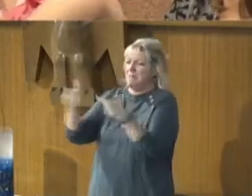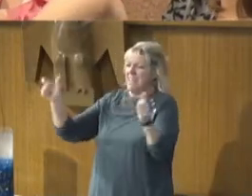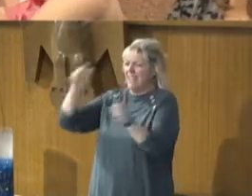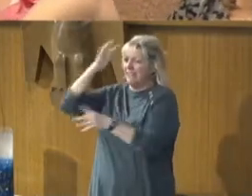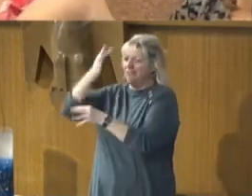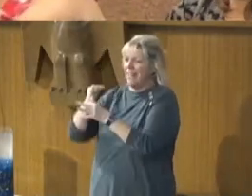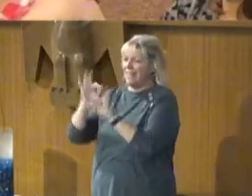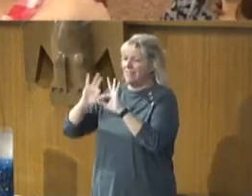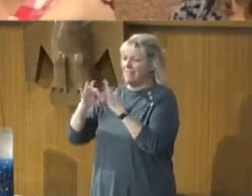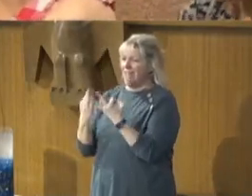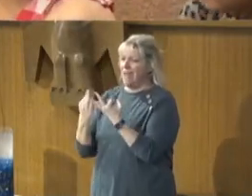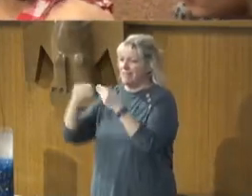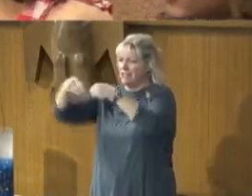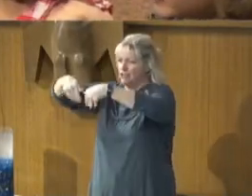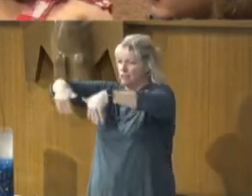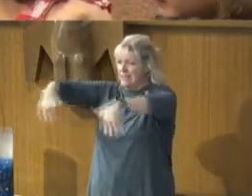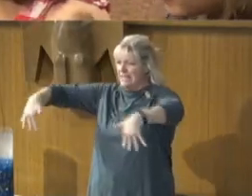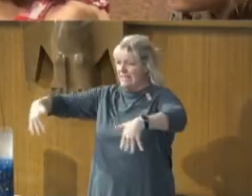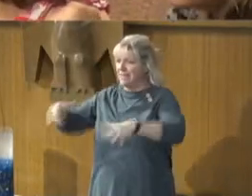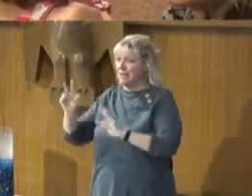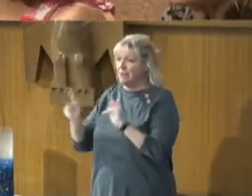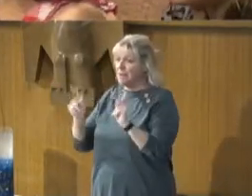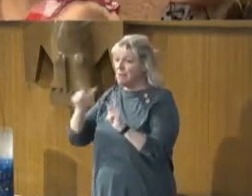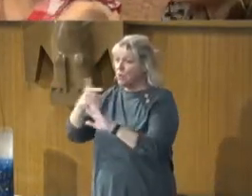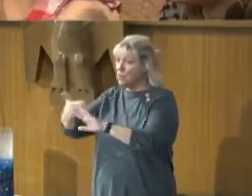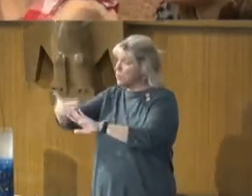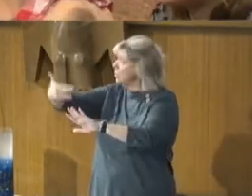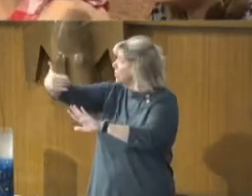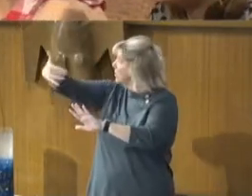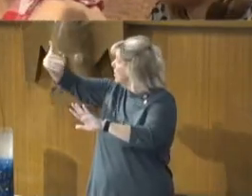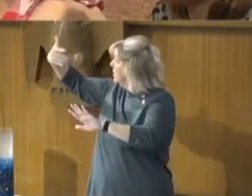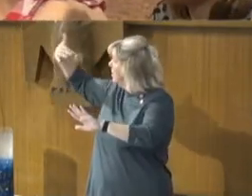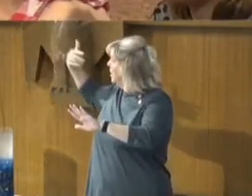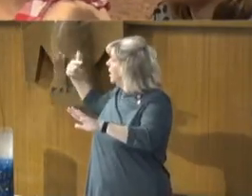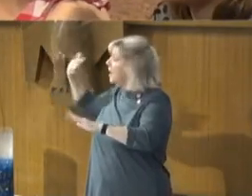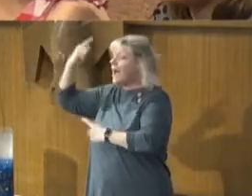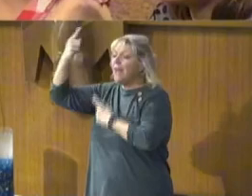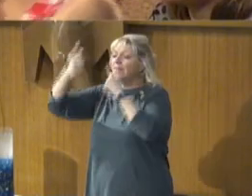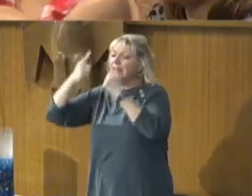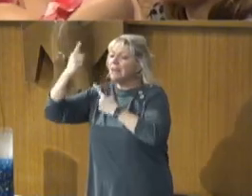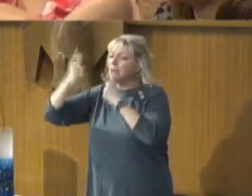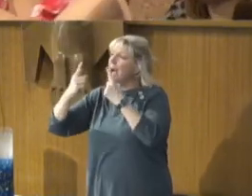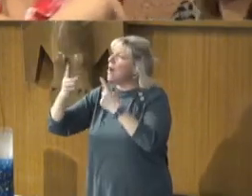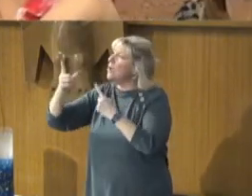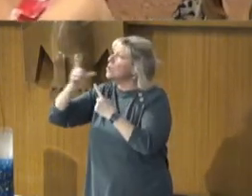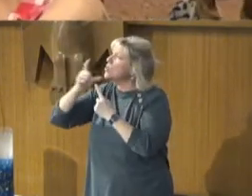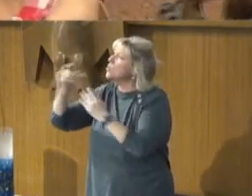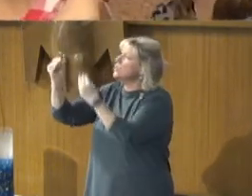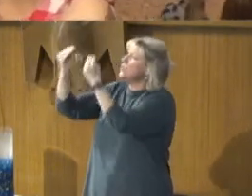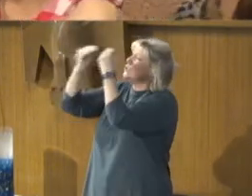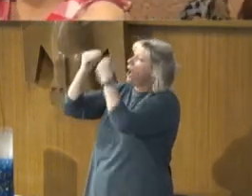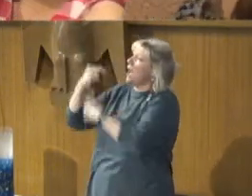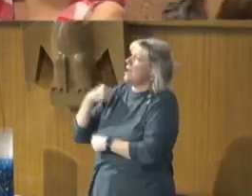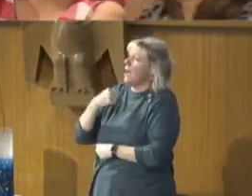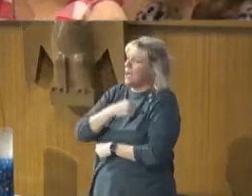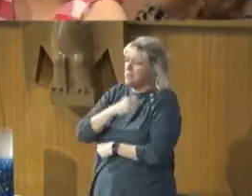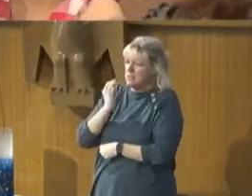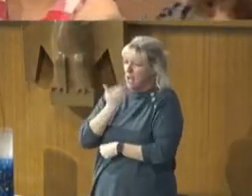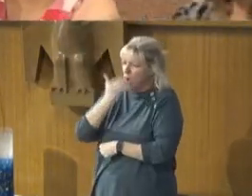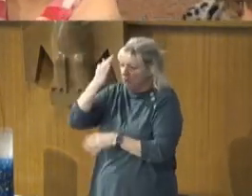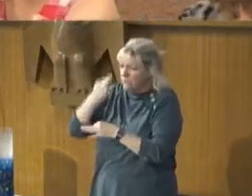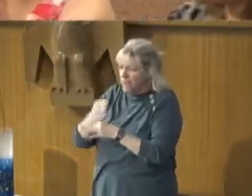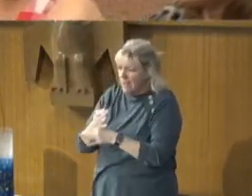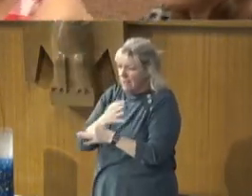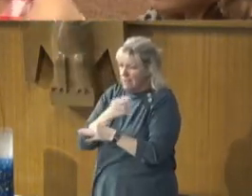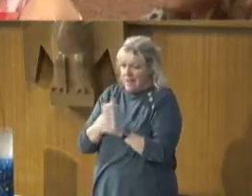We remember all the people that have came before us, and we think about all the people that have taught us about our faith and how